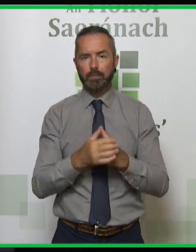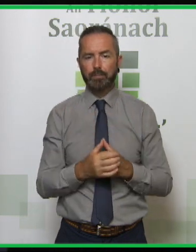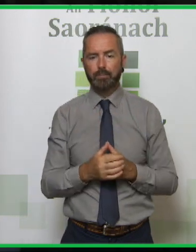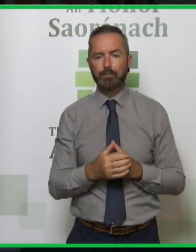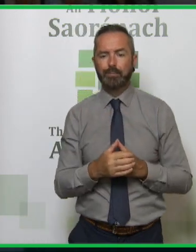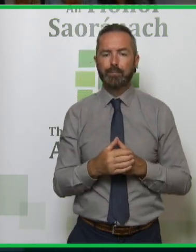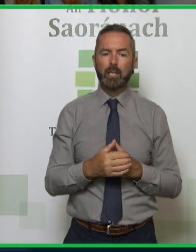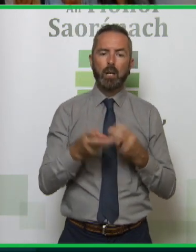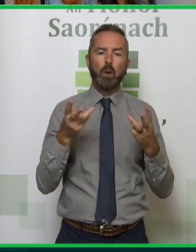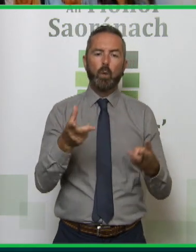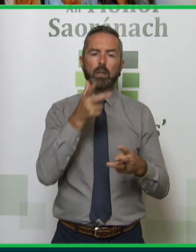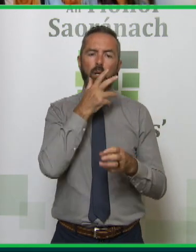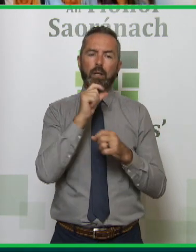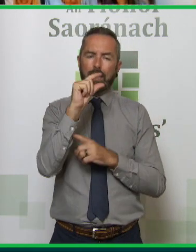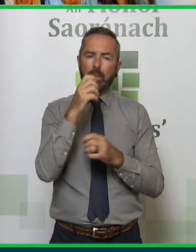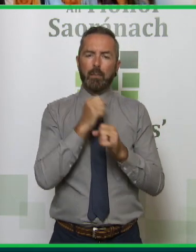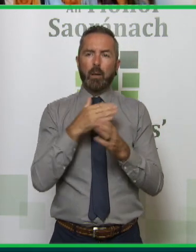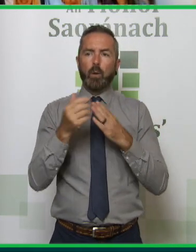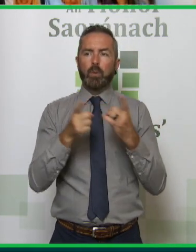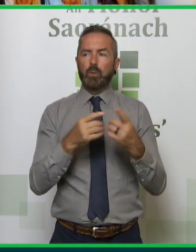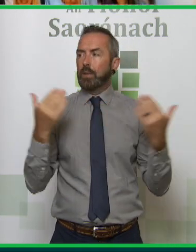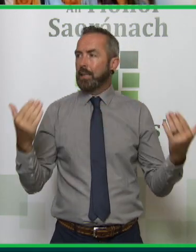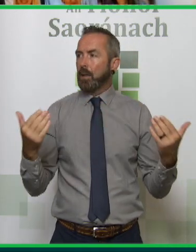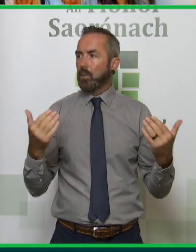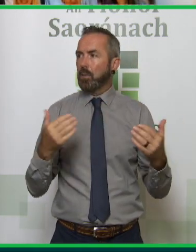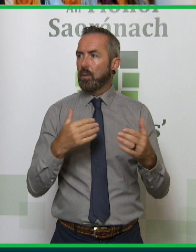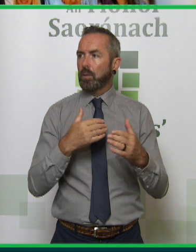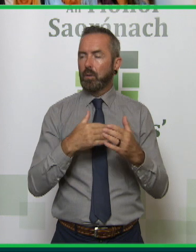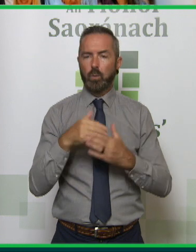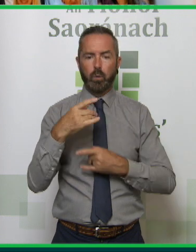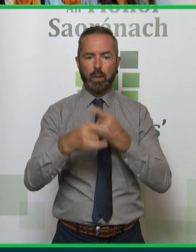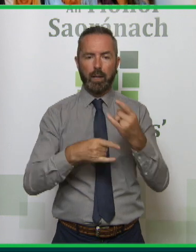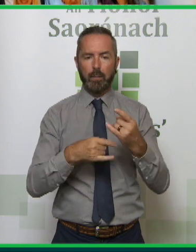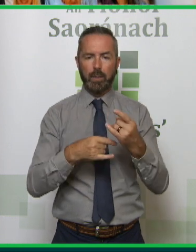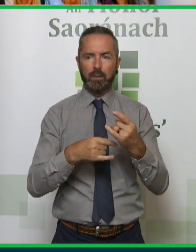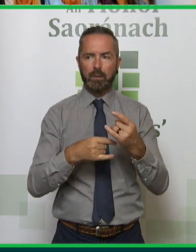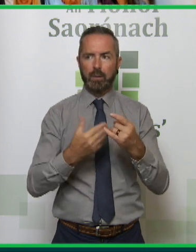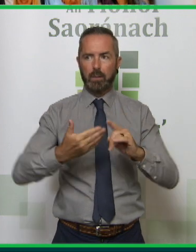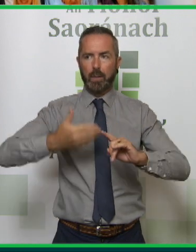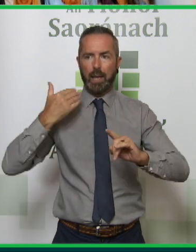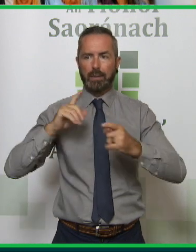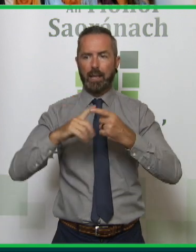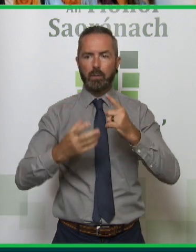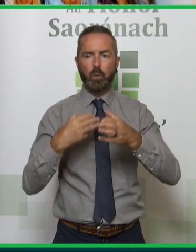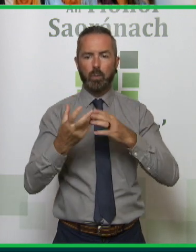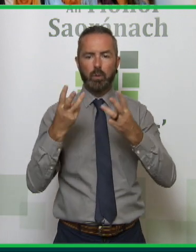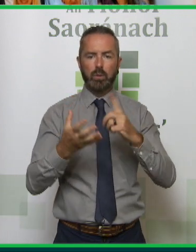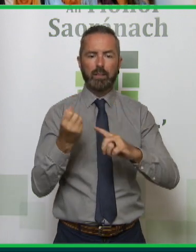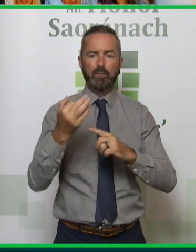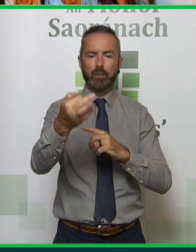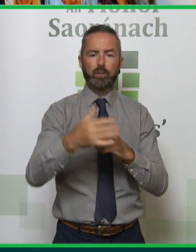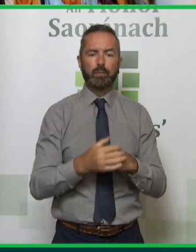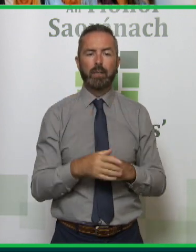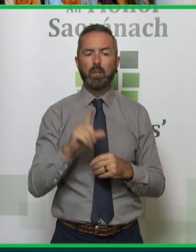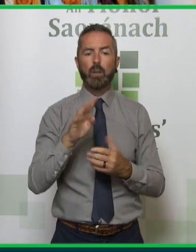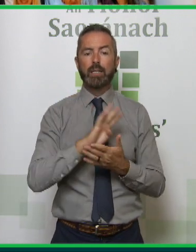to talk to you a little bit about what we're doing now, where it's come from, and kind of where we see it going in the future. In 2019, a group of